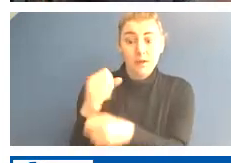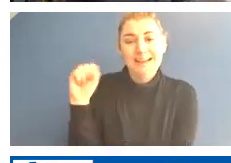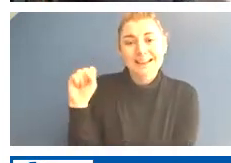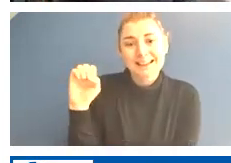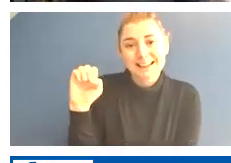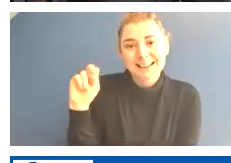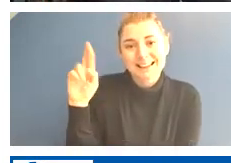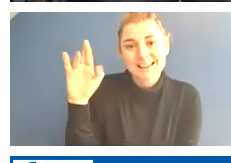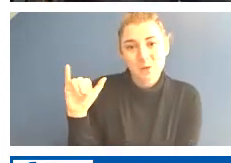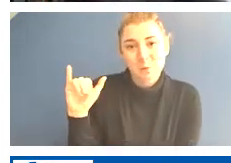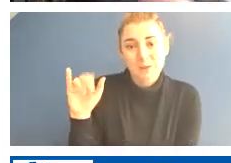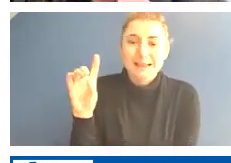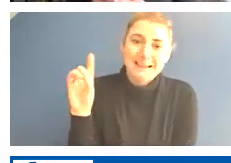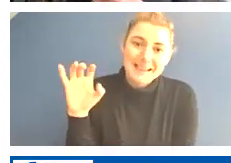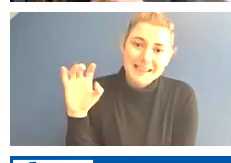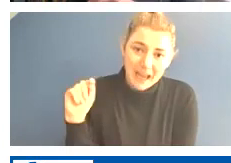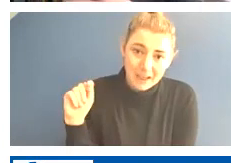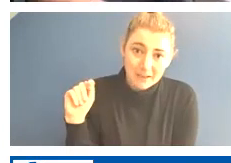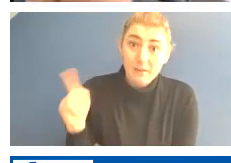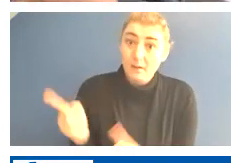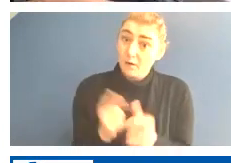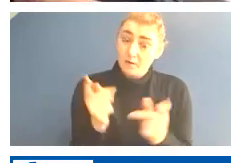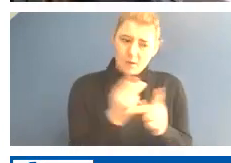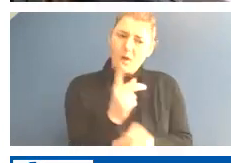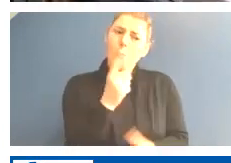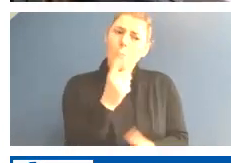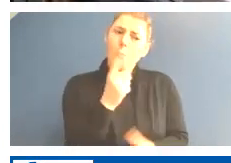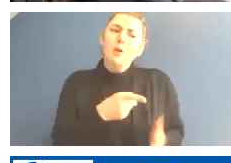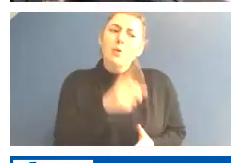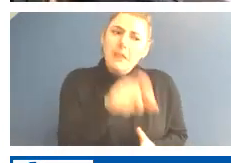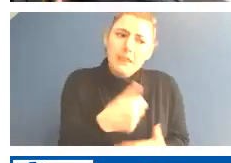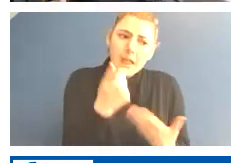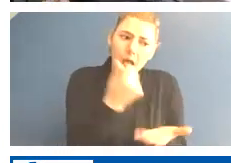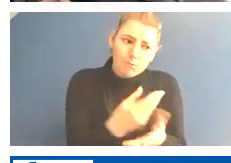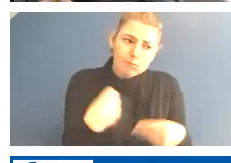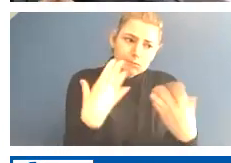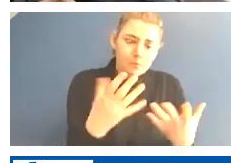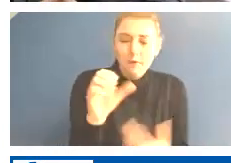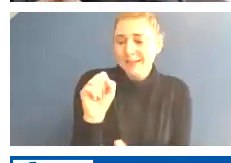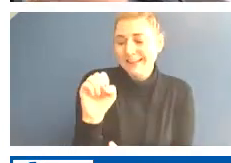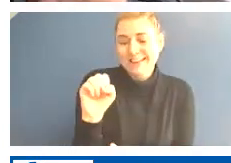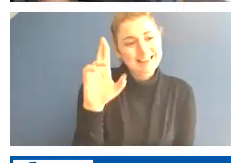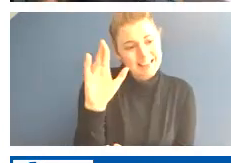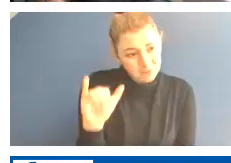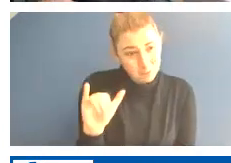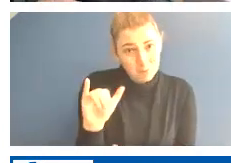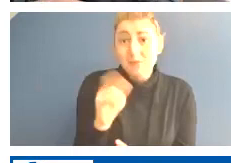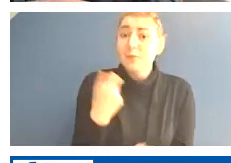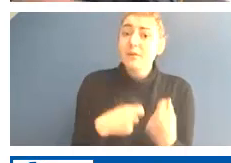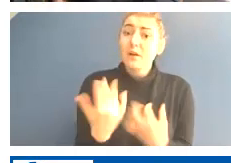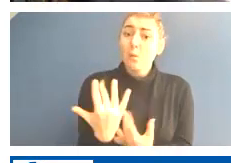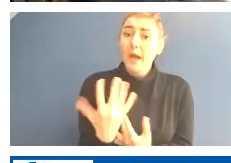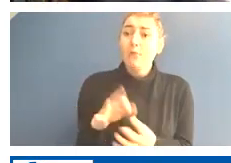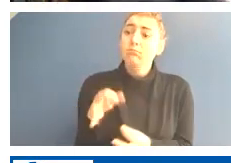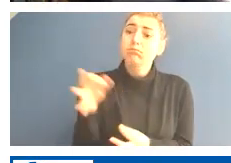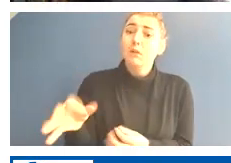out what those sensory needs are, and then rather than waiting until they are truly needed,